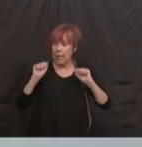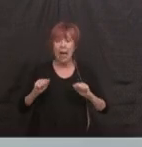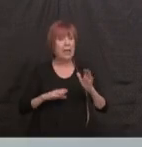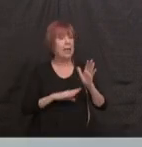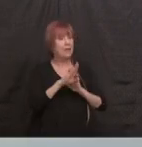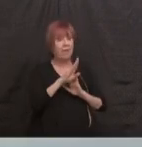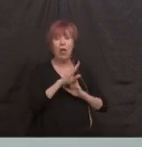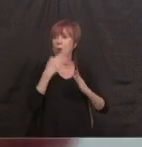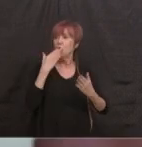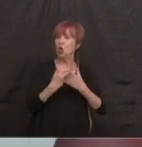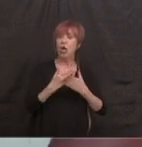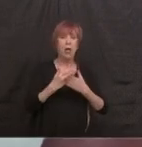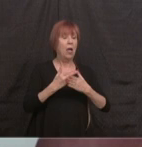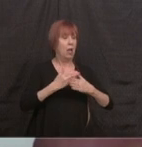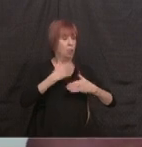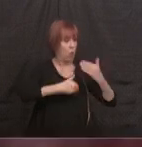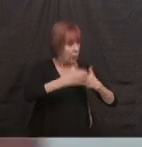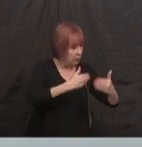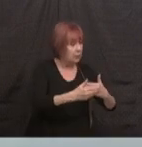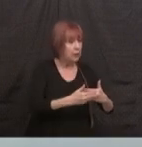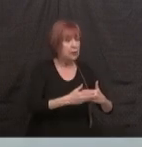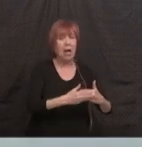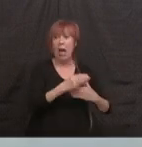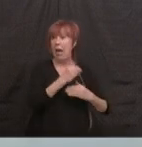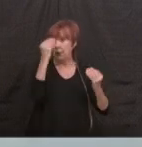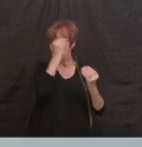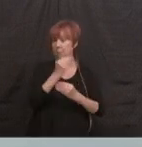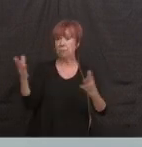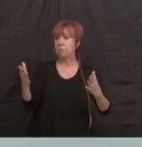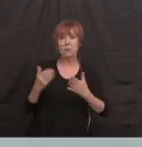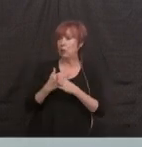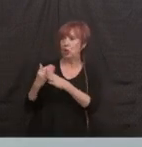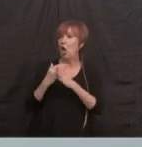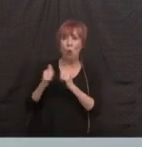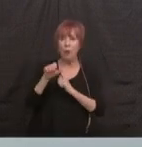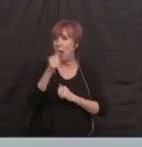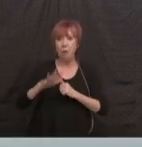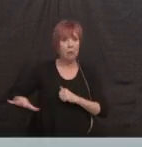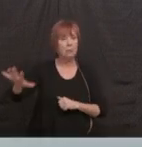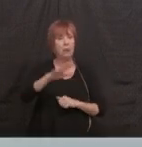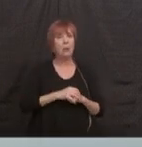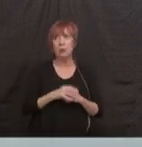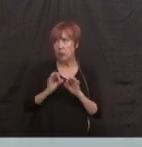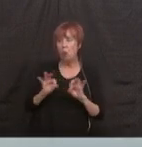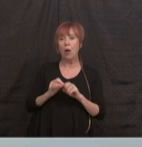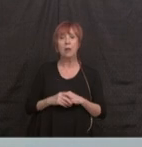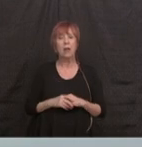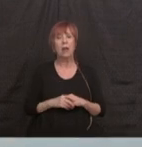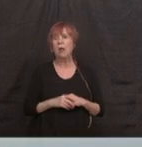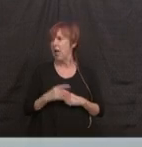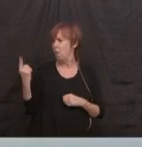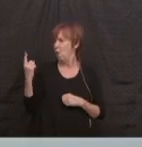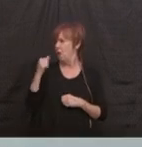best practices to share with other folks, because that's really important. And, you know, one of the panelists,